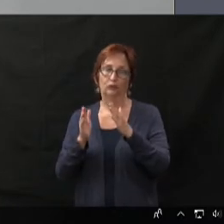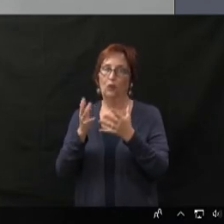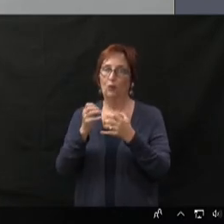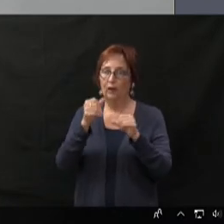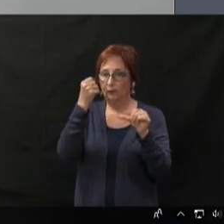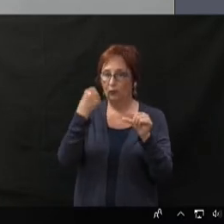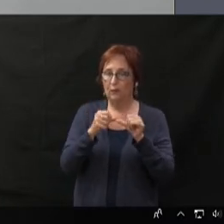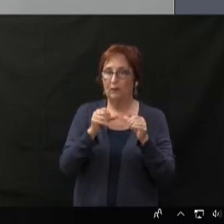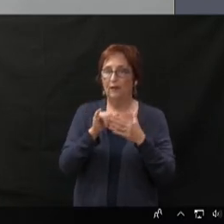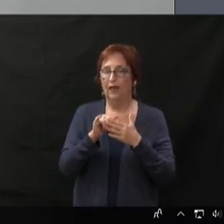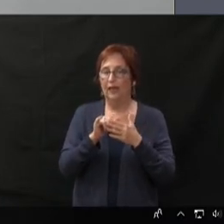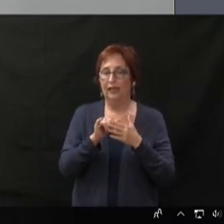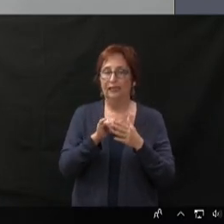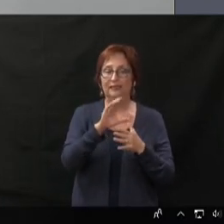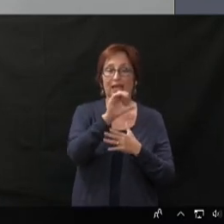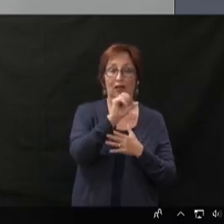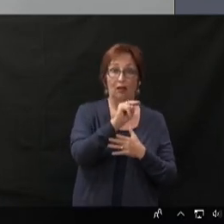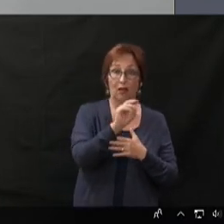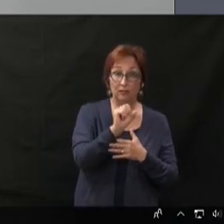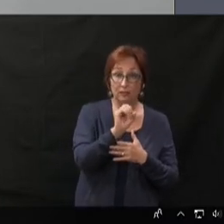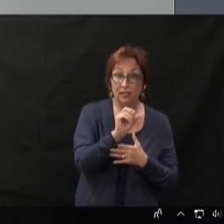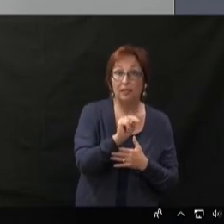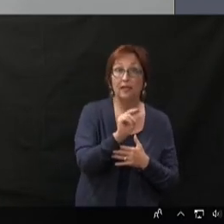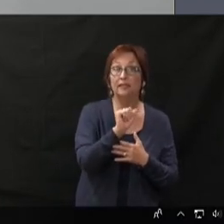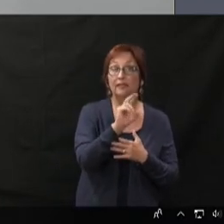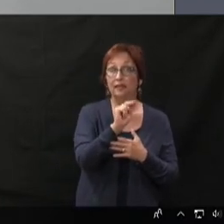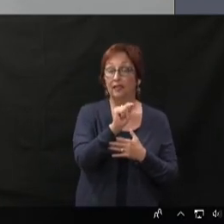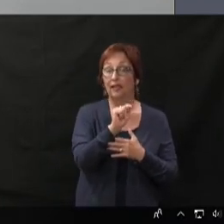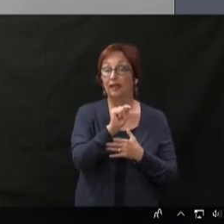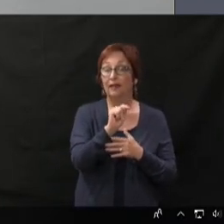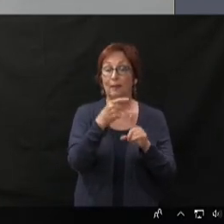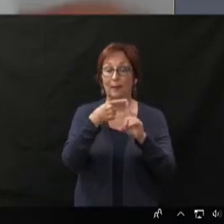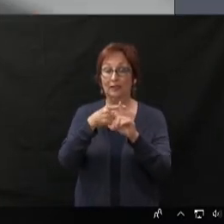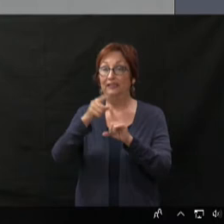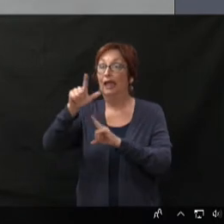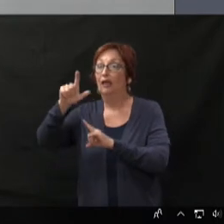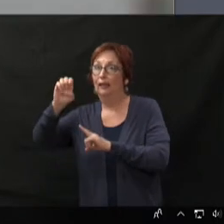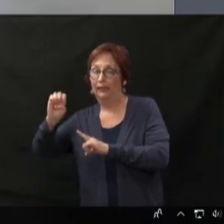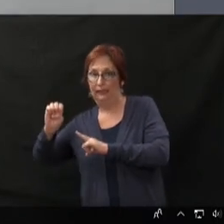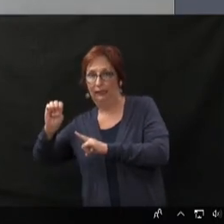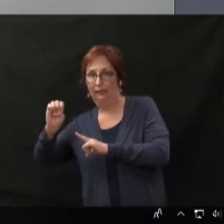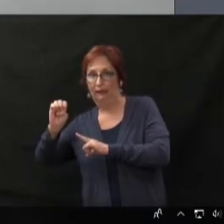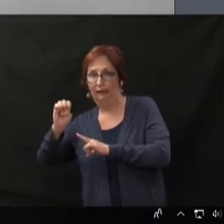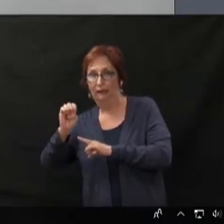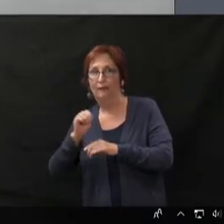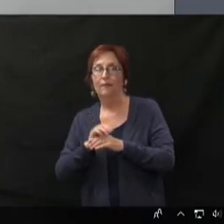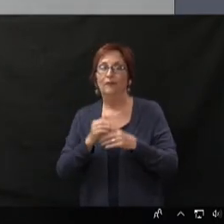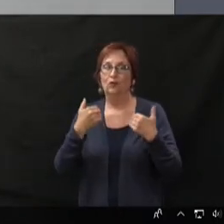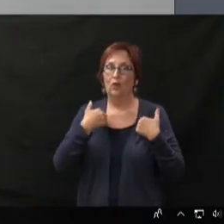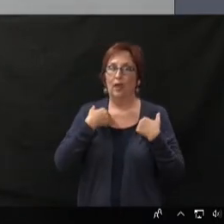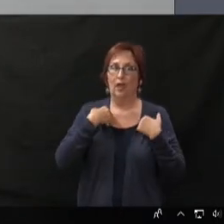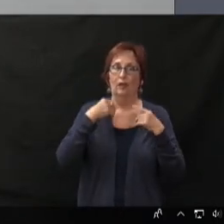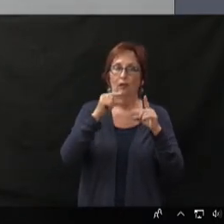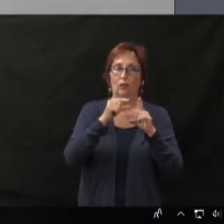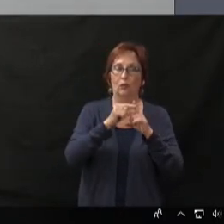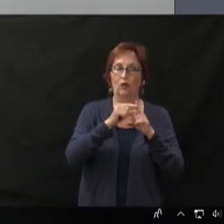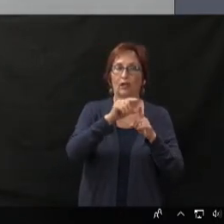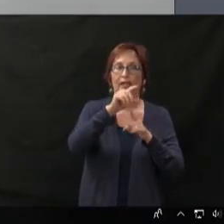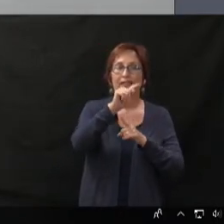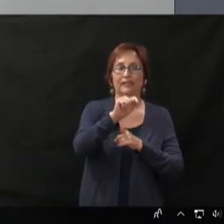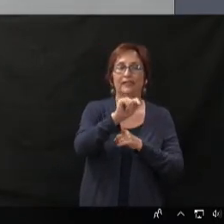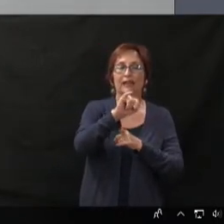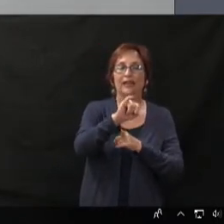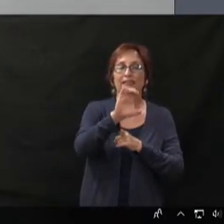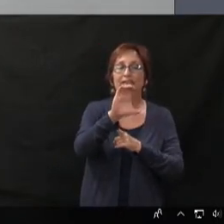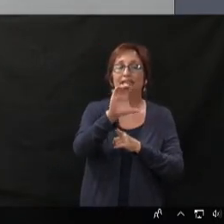consonant LE, so I'm going to break it right before there for them. So I have the word tickle. So what kind of a